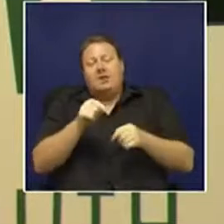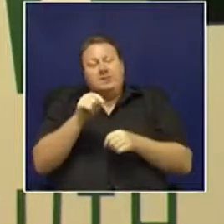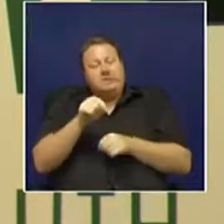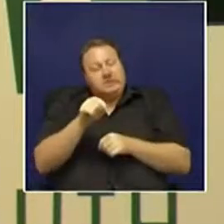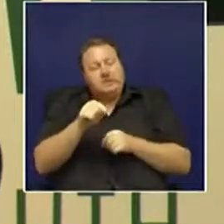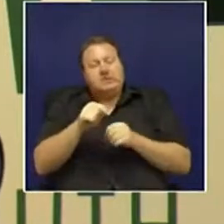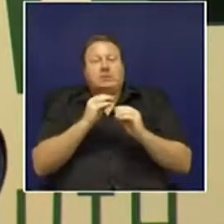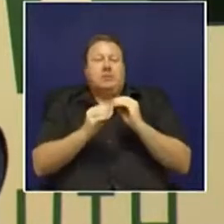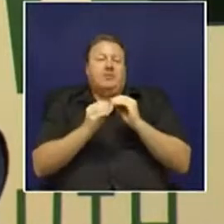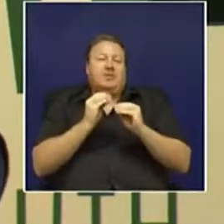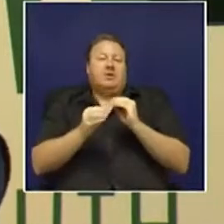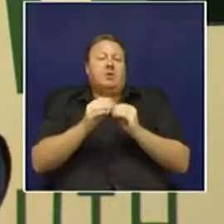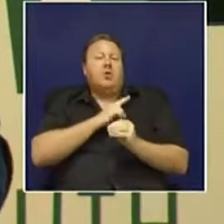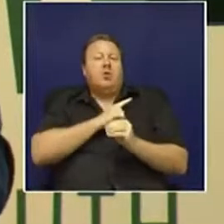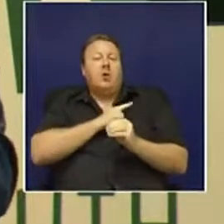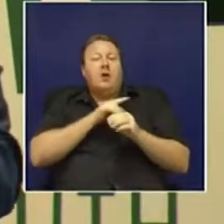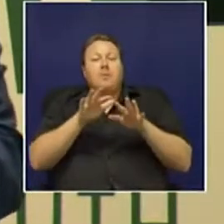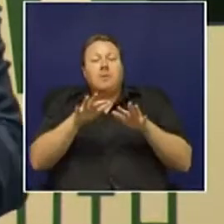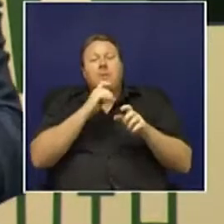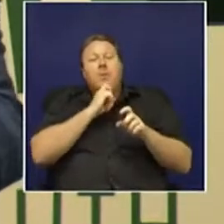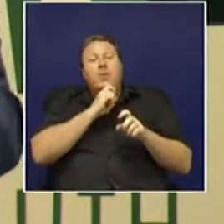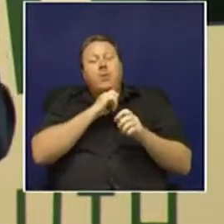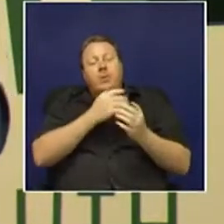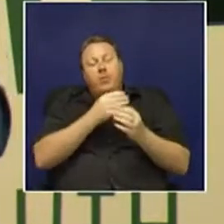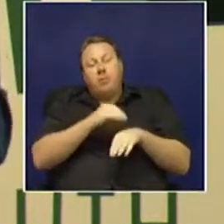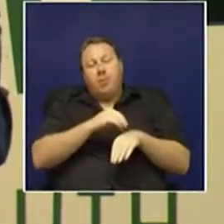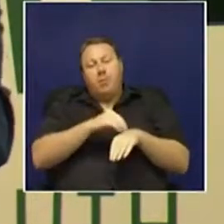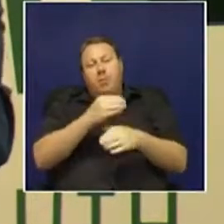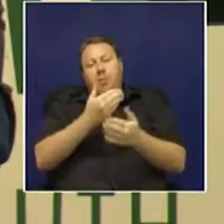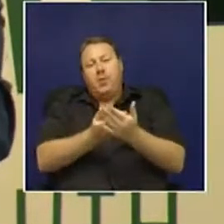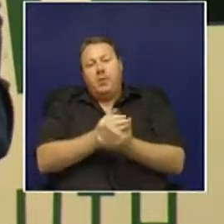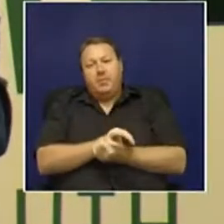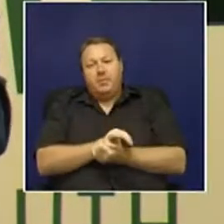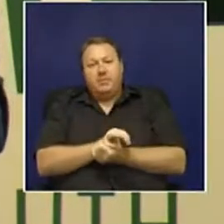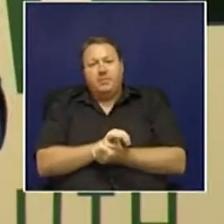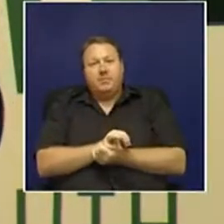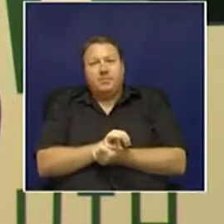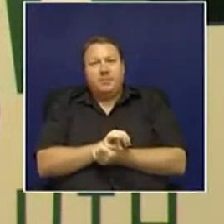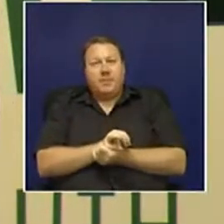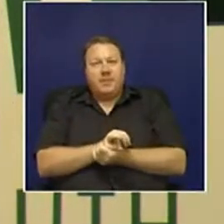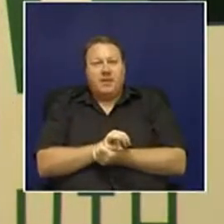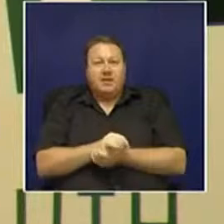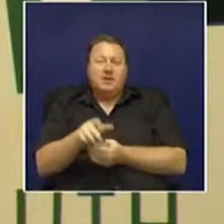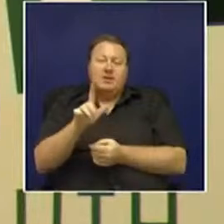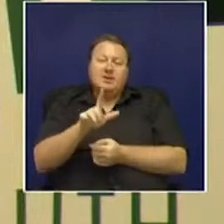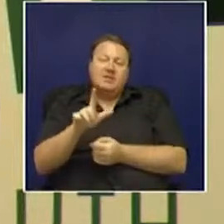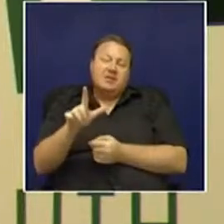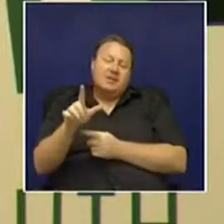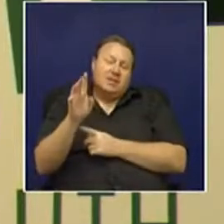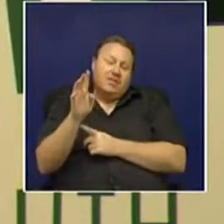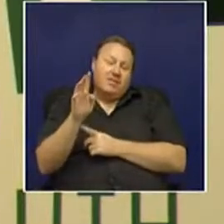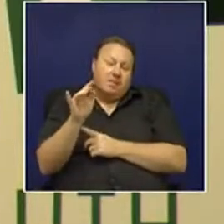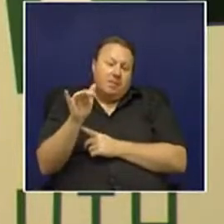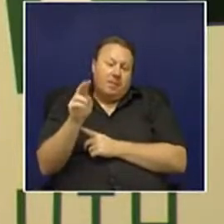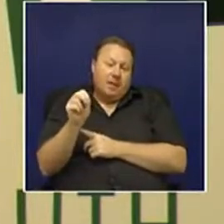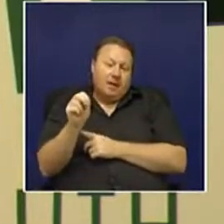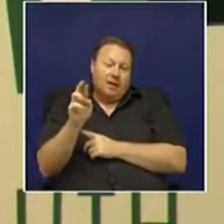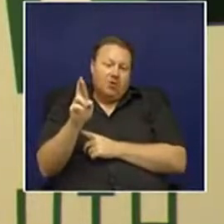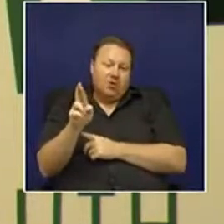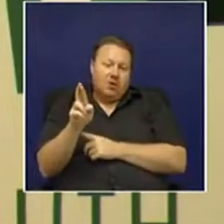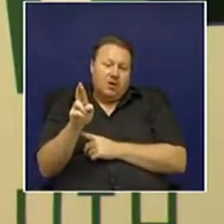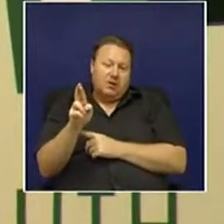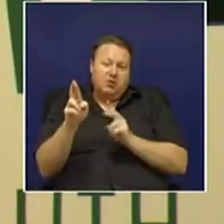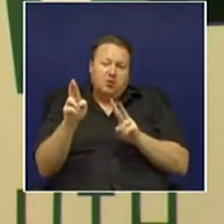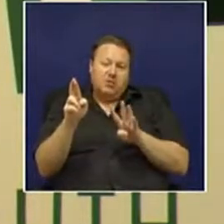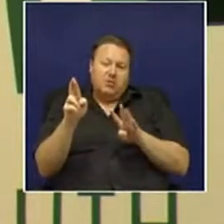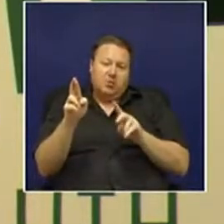This will enable the increase in annual passenger trips from 77 million trips in